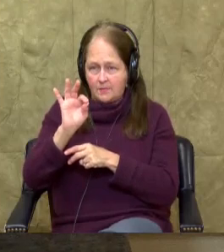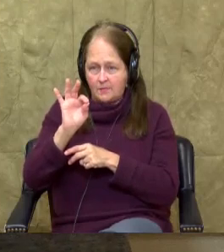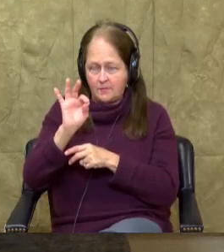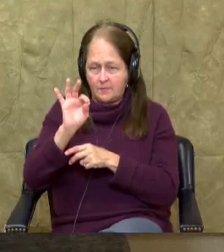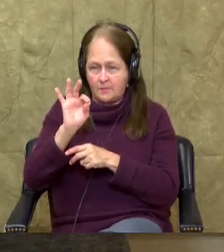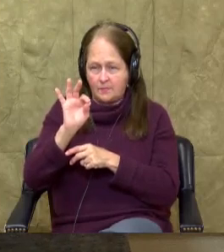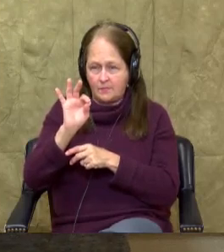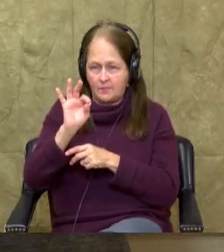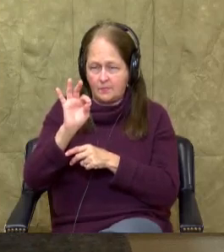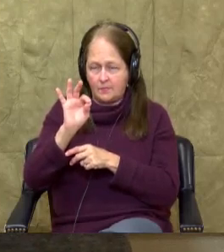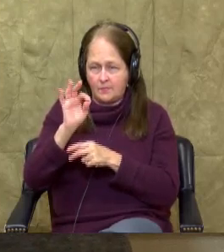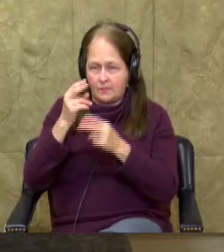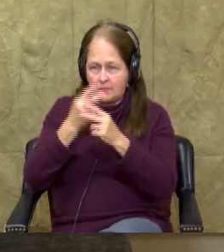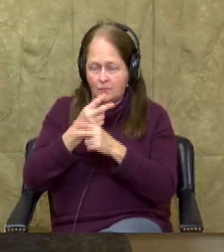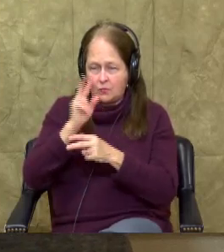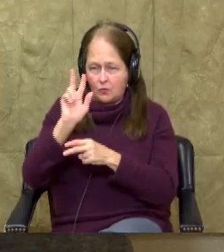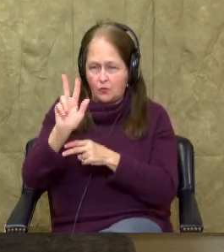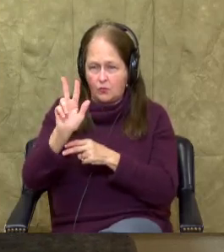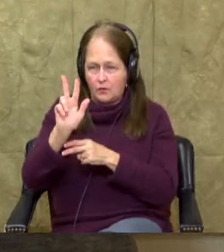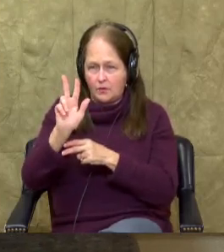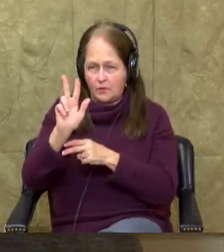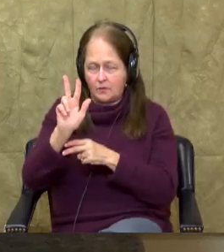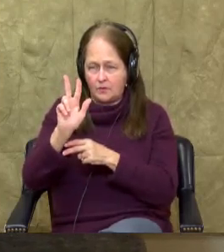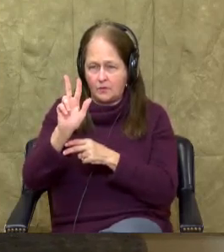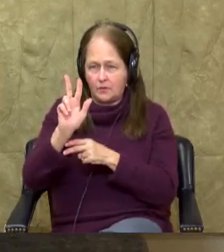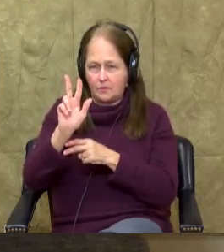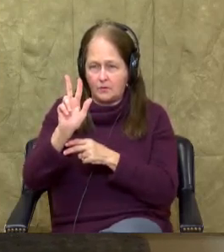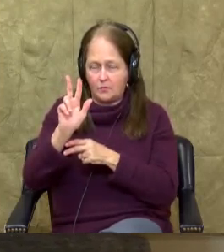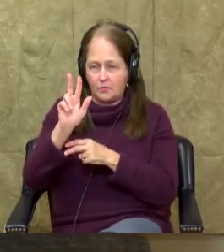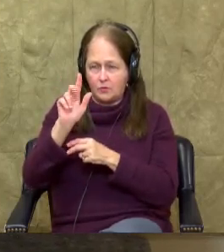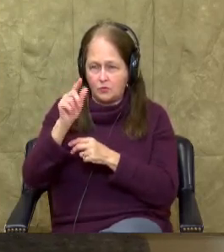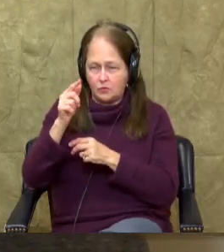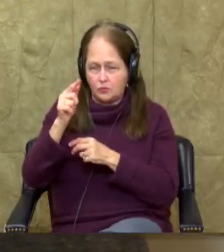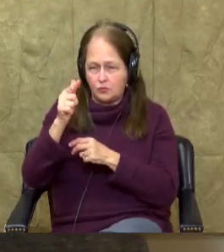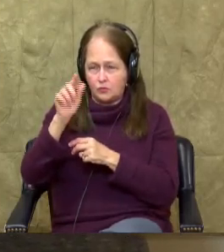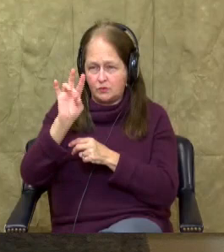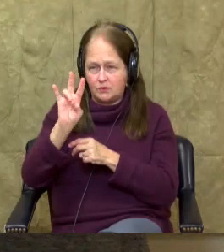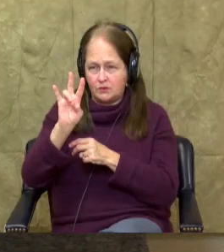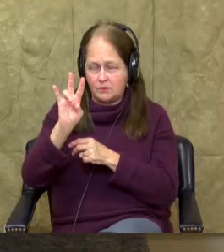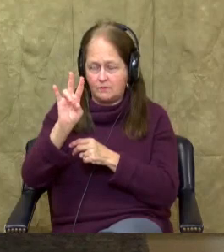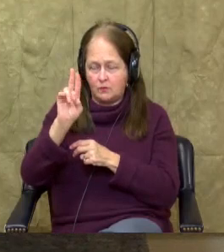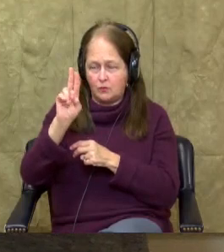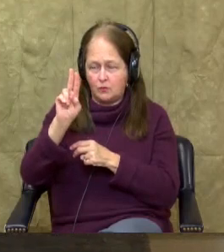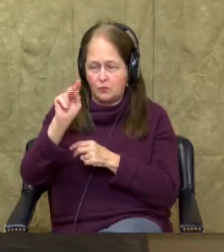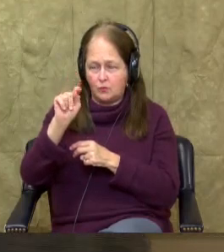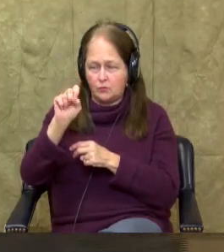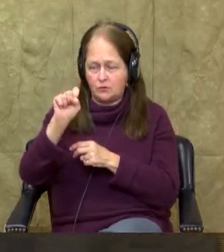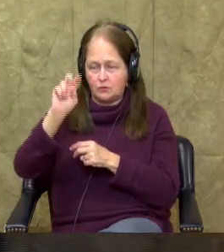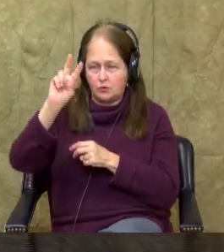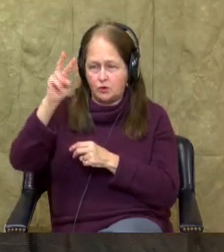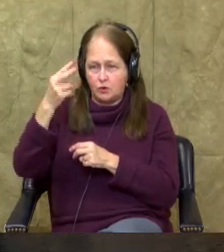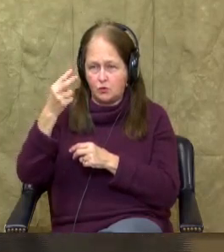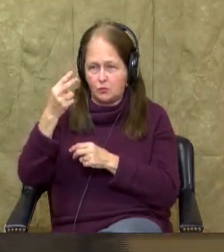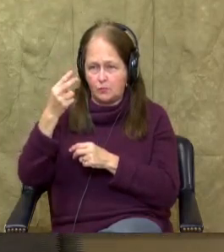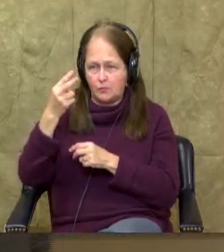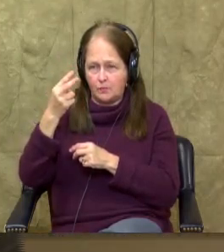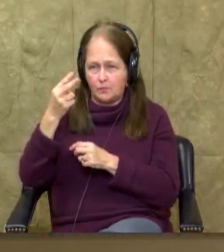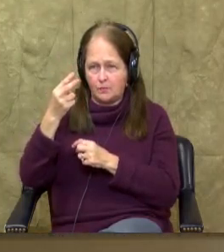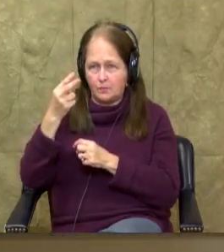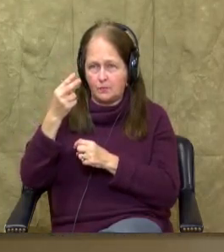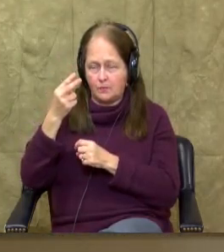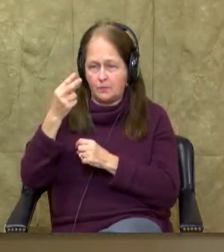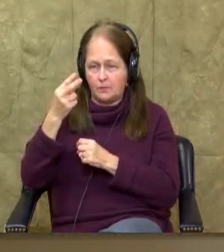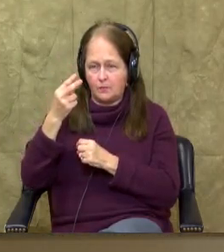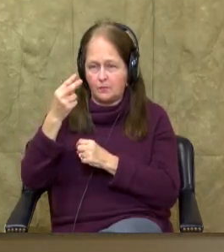9, times 3 is 27 units cubed.